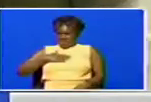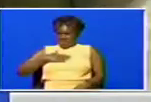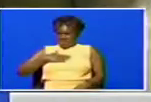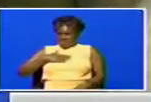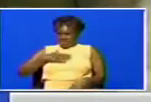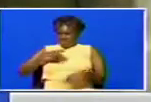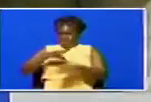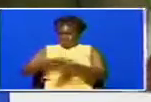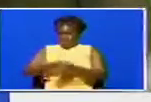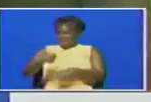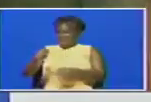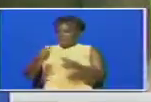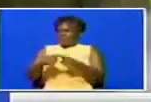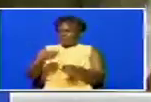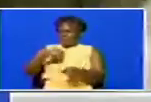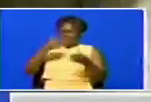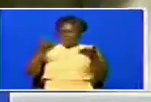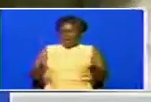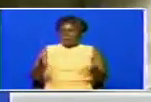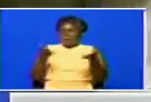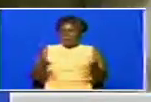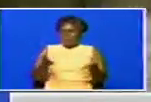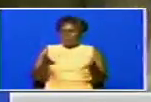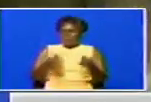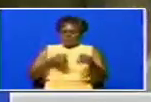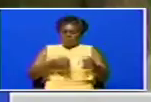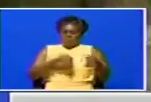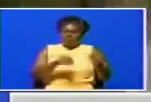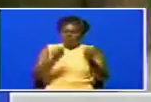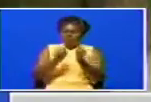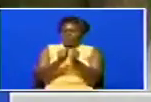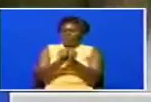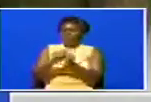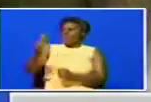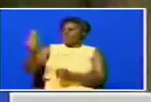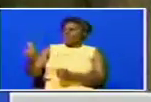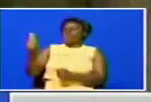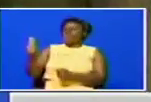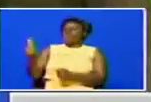utaukosa, lakini Wainaina atakuwa hapa kwa hapa na rais Uhuru Kenyatta.